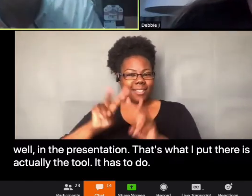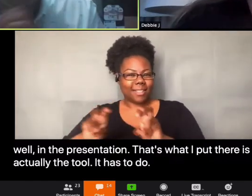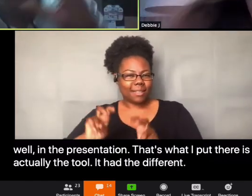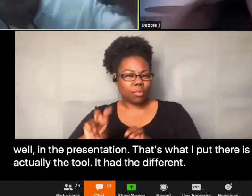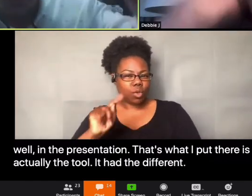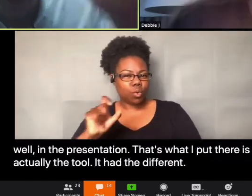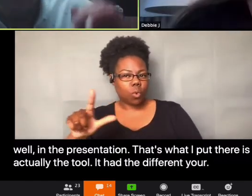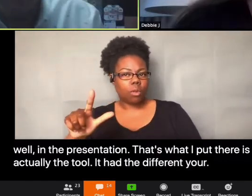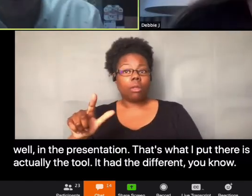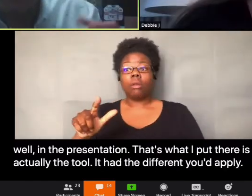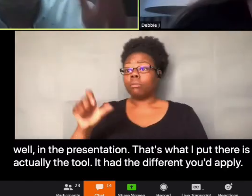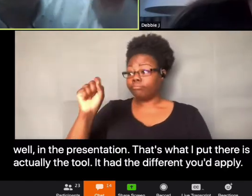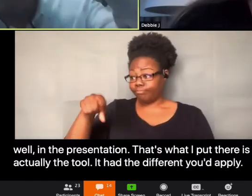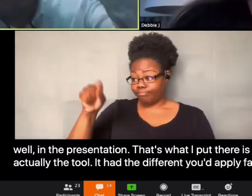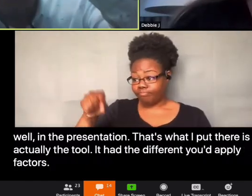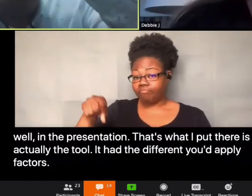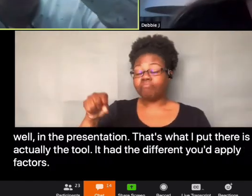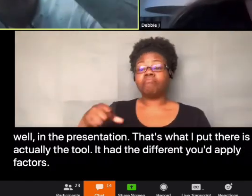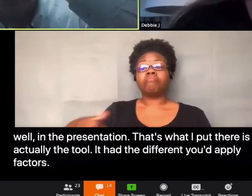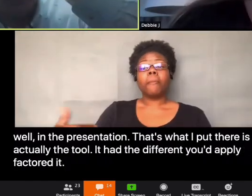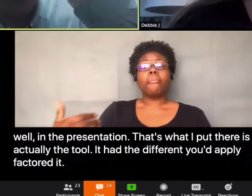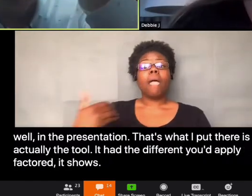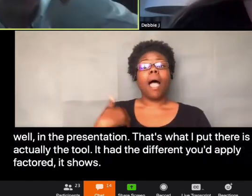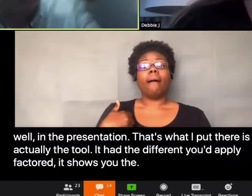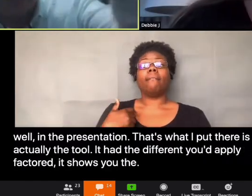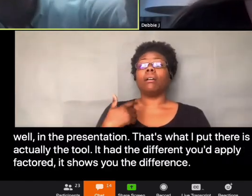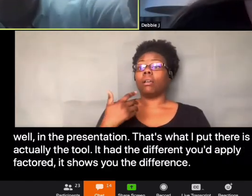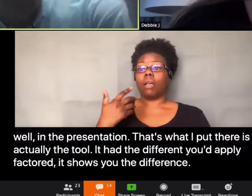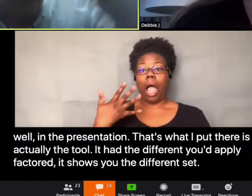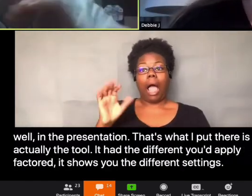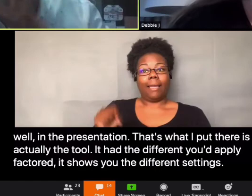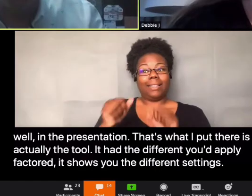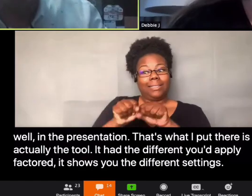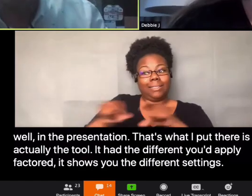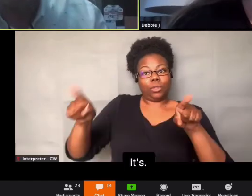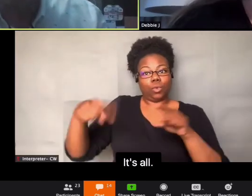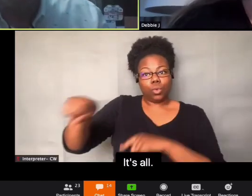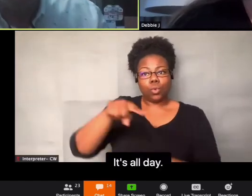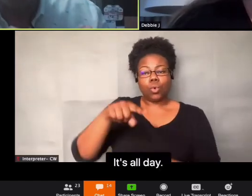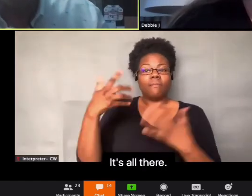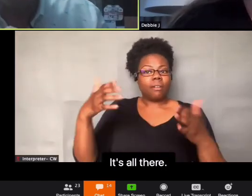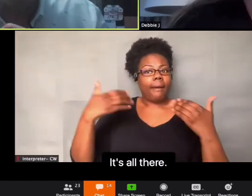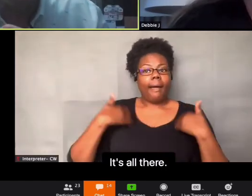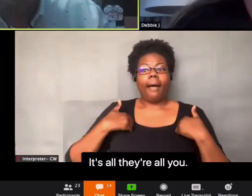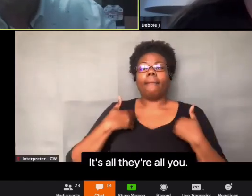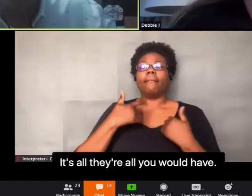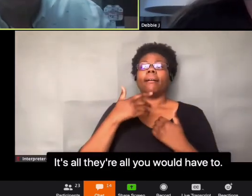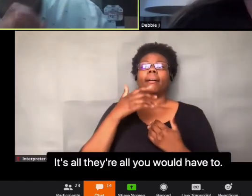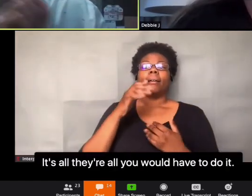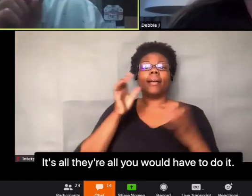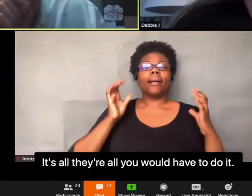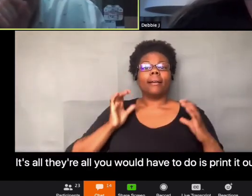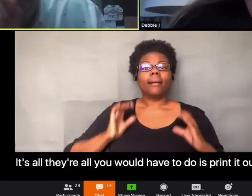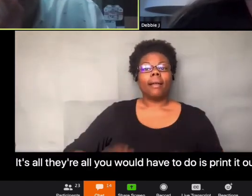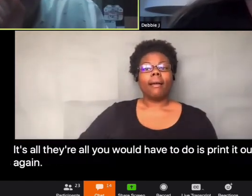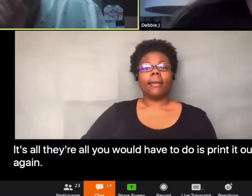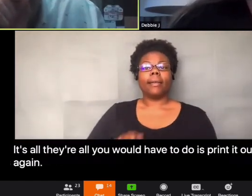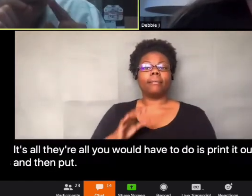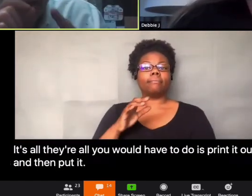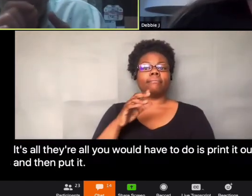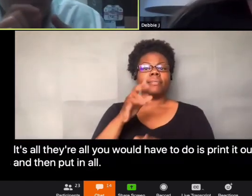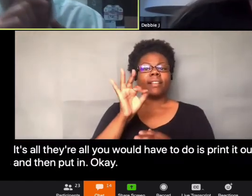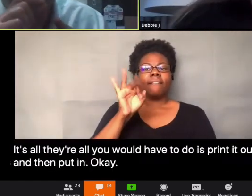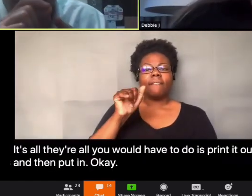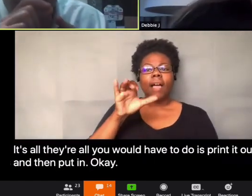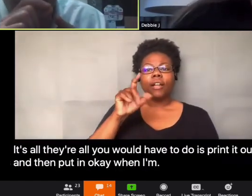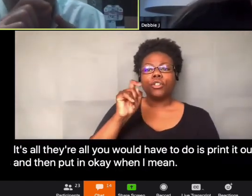different, client factors. It shows you the different settings. It's all there. All you would have to do is print it out and then put in,